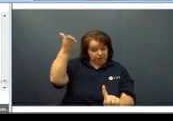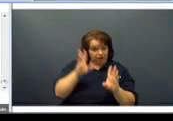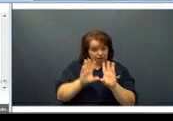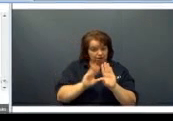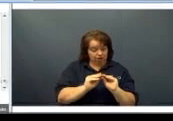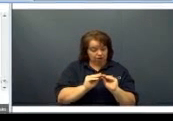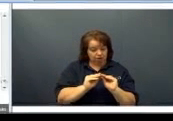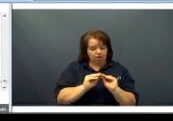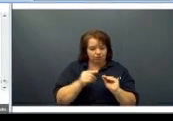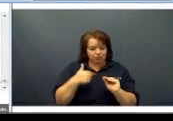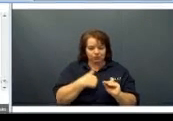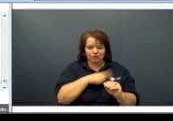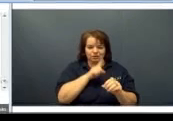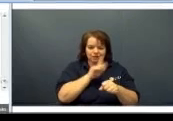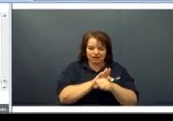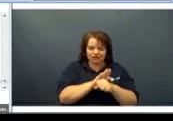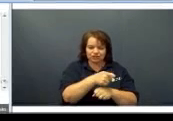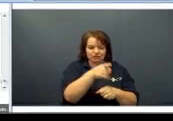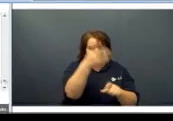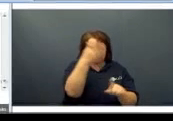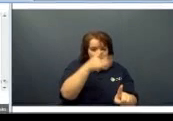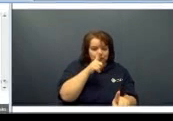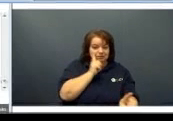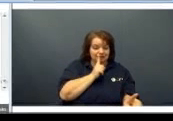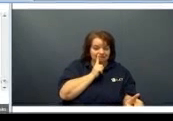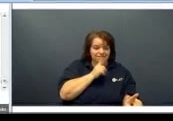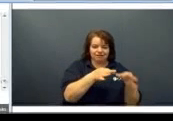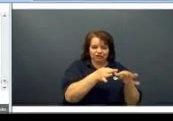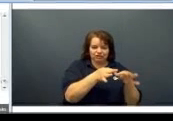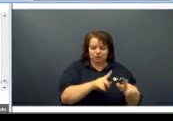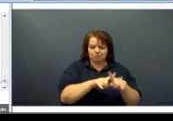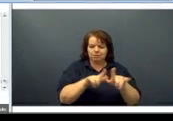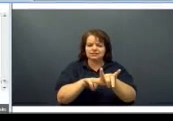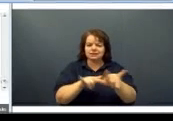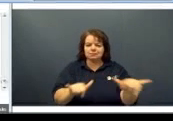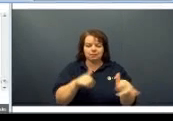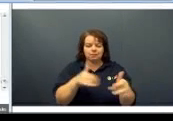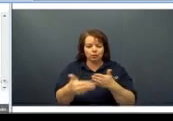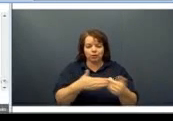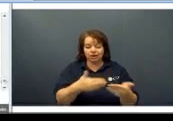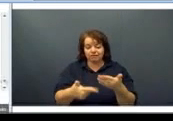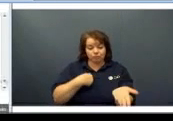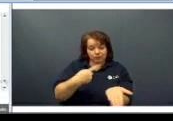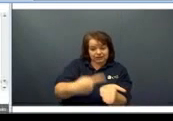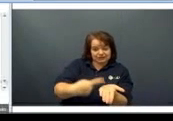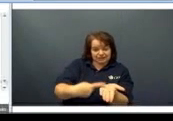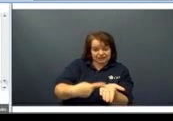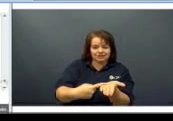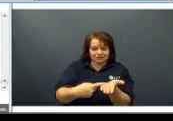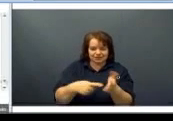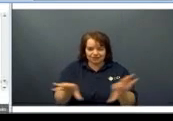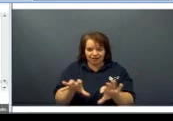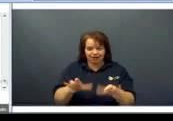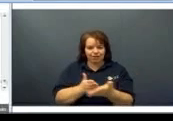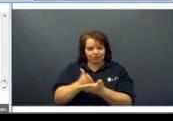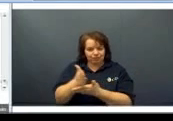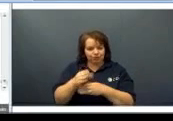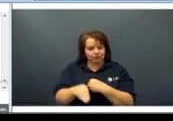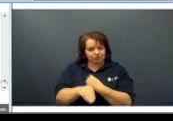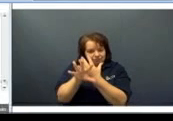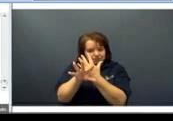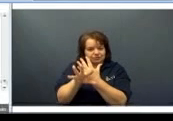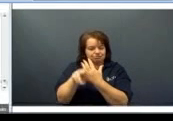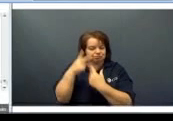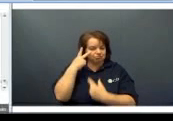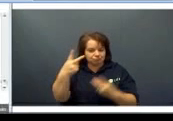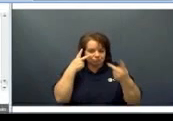we've made sure that not only a presenter who is deaf has an interpreter, but that whatever is discussed is also